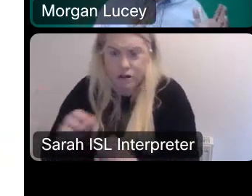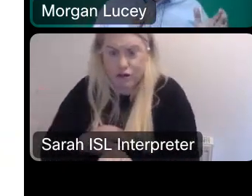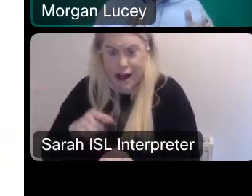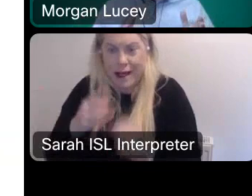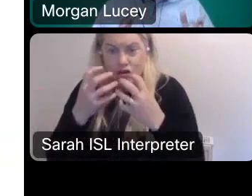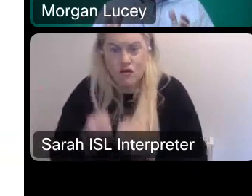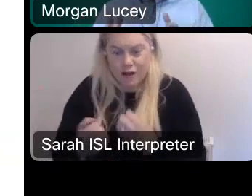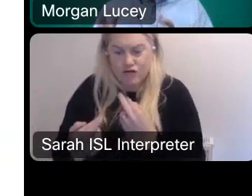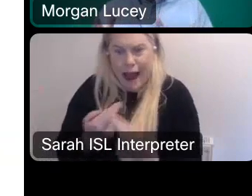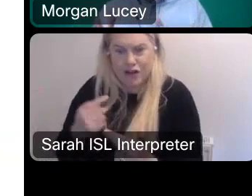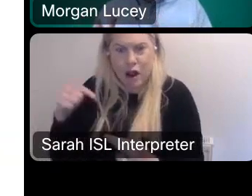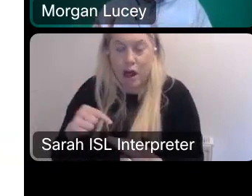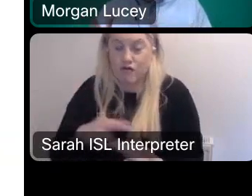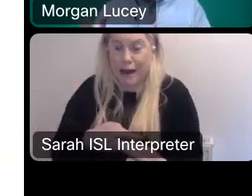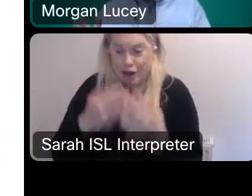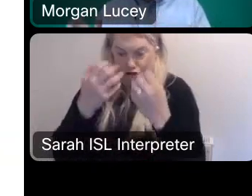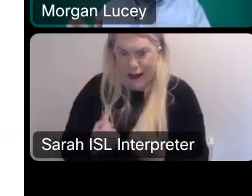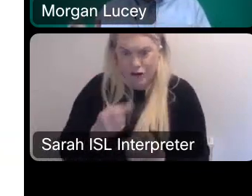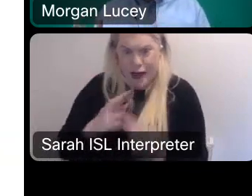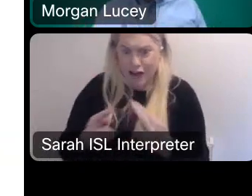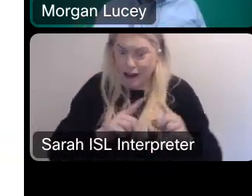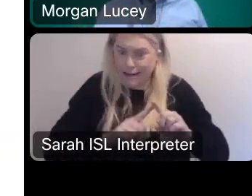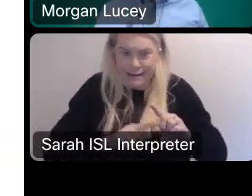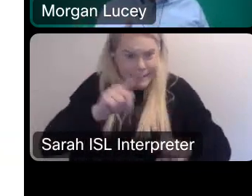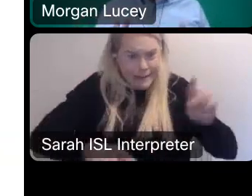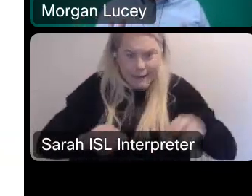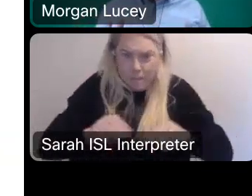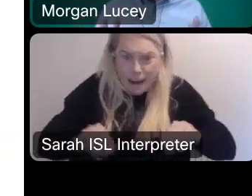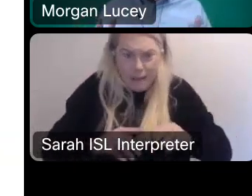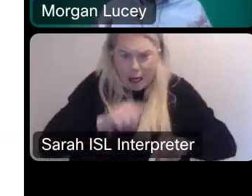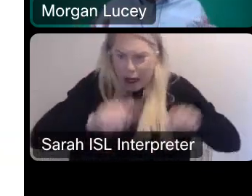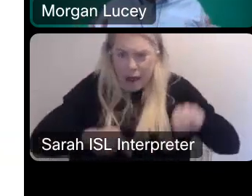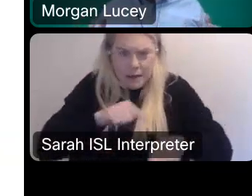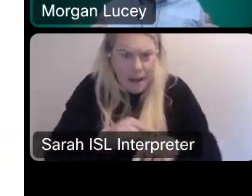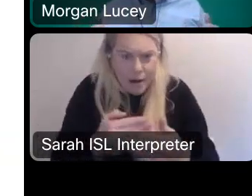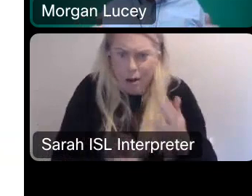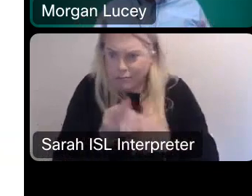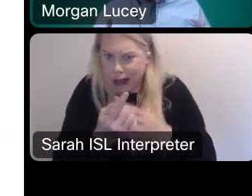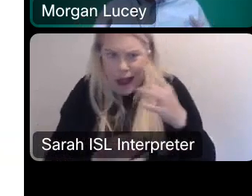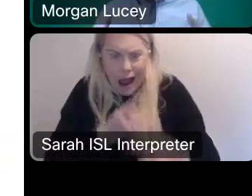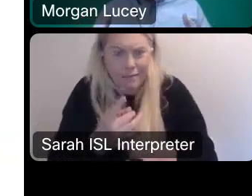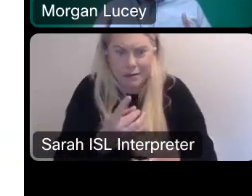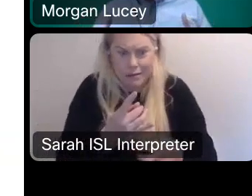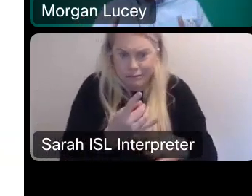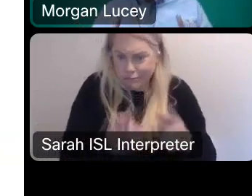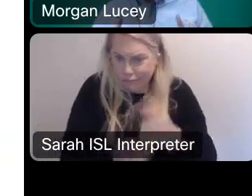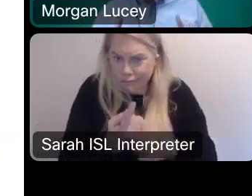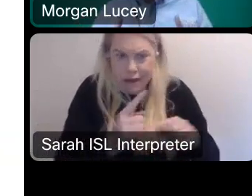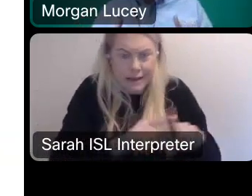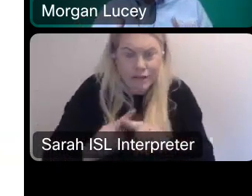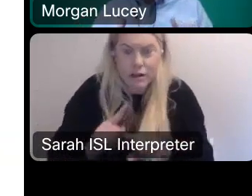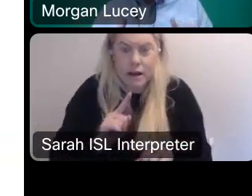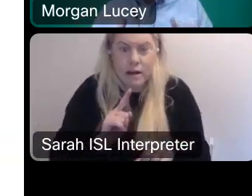very, very different for different people across different incidents and different services. But in terms of how we manage